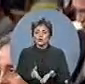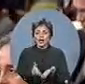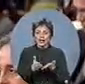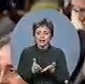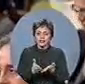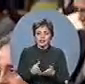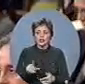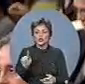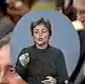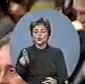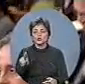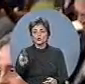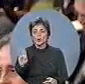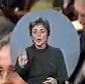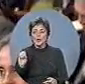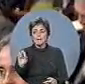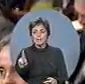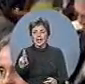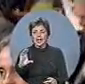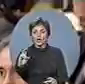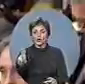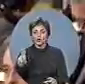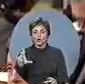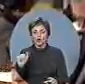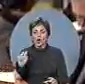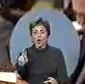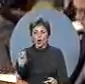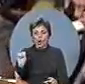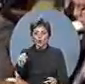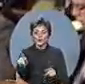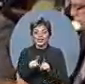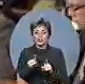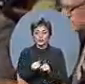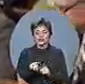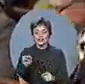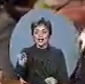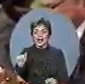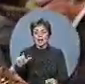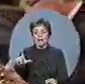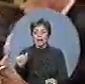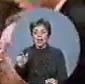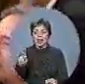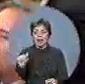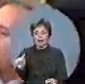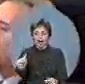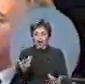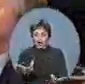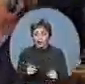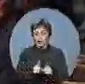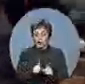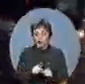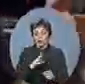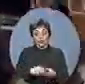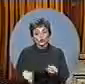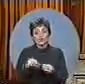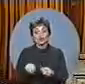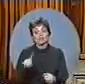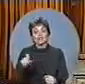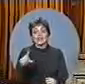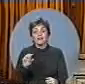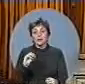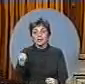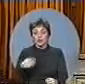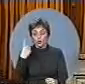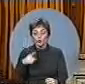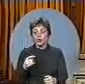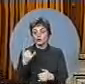well as $120 million that we granted last December to support some 20 projects, Mr. Speaker. For